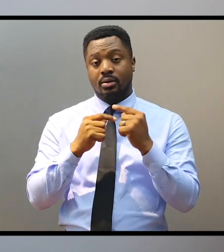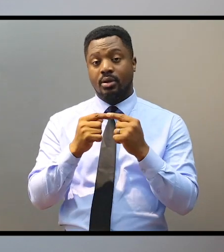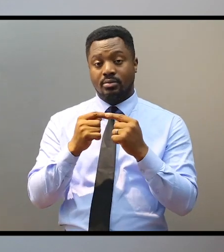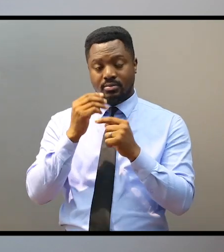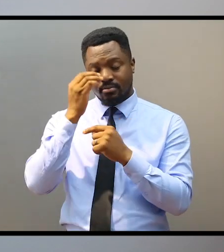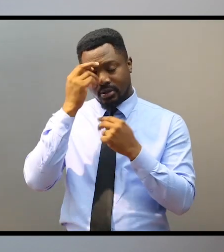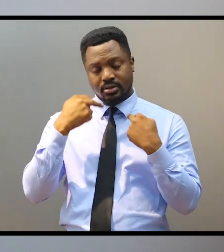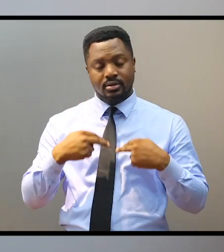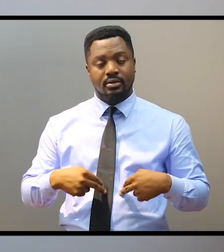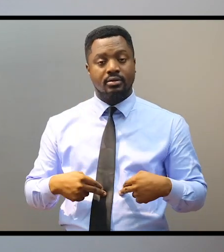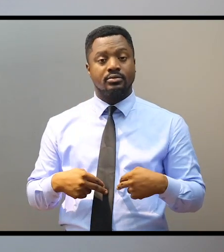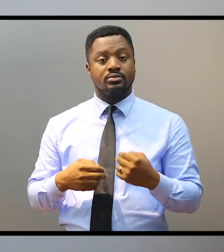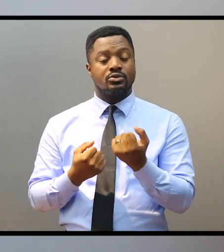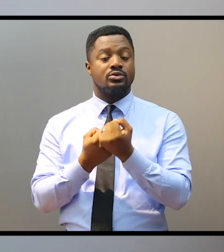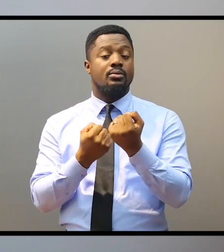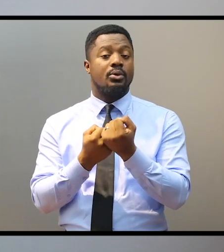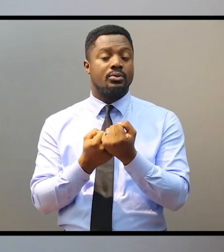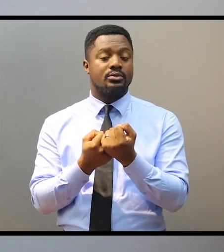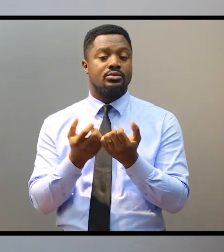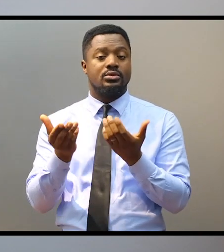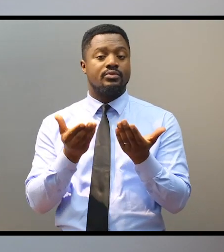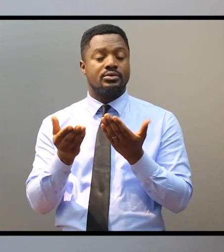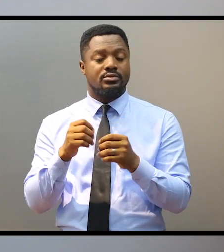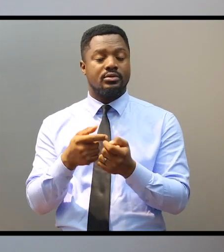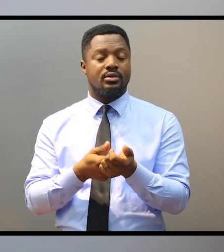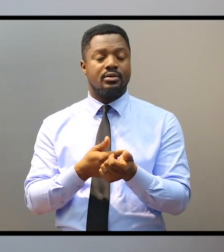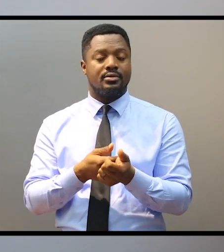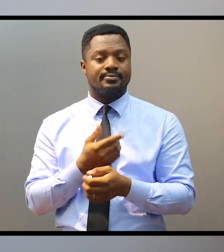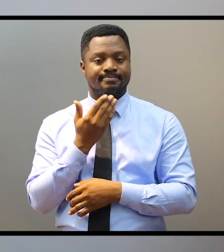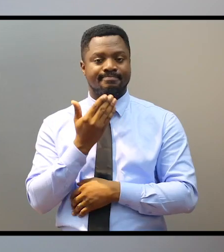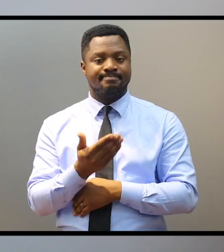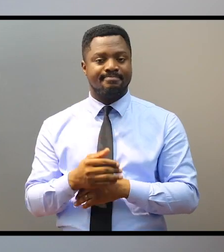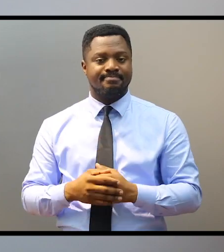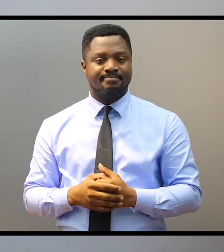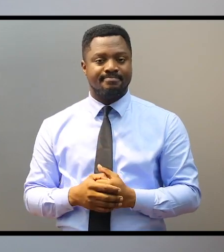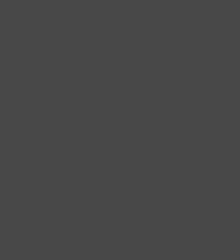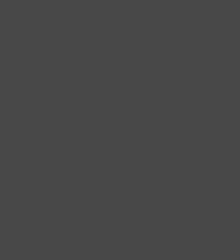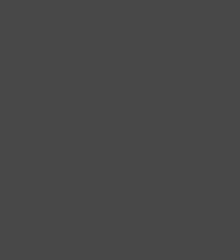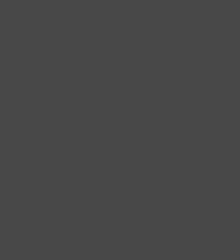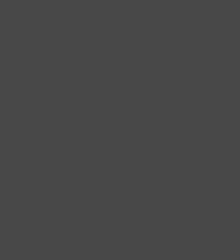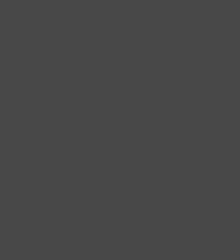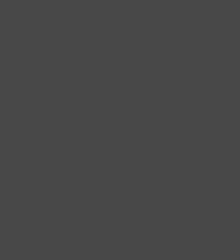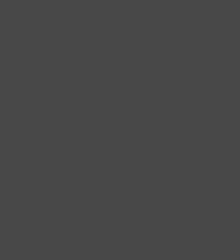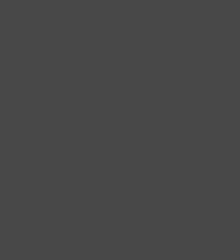when it comes to receiving mental health support services in Ghana. Thank you.